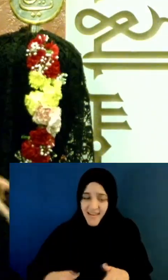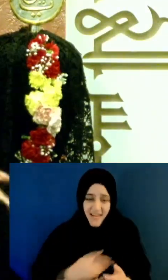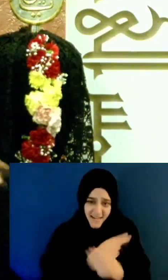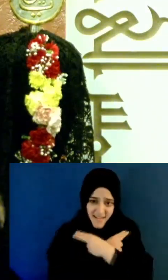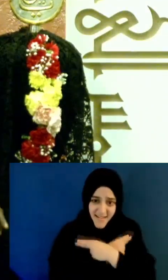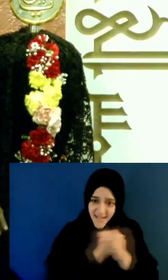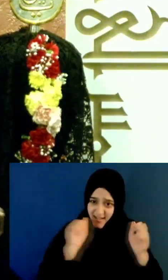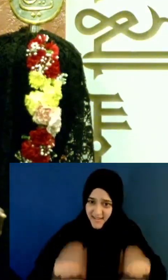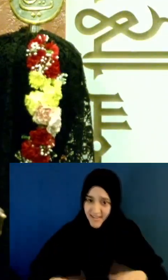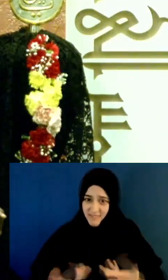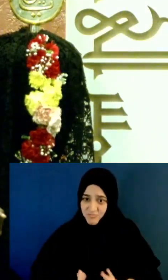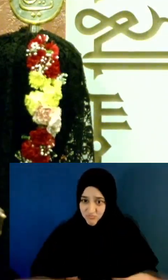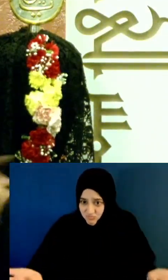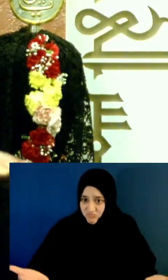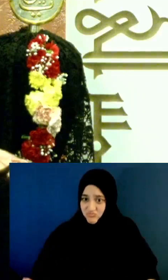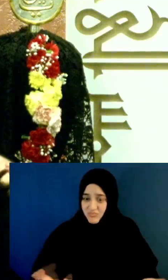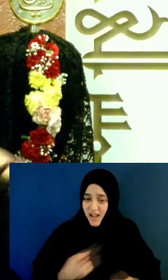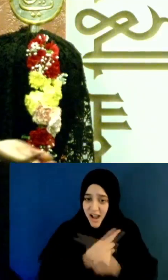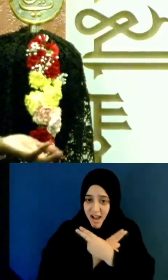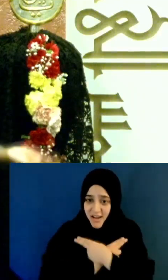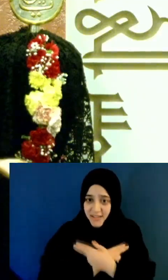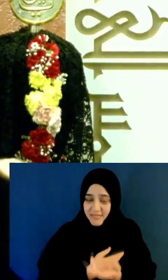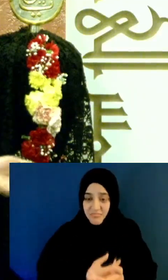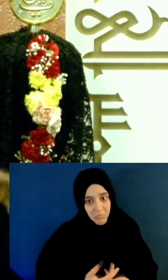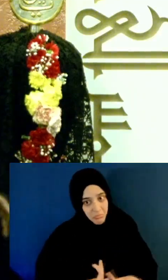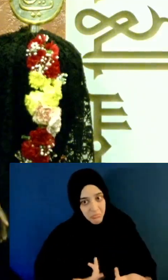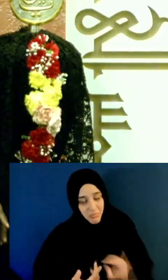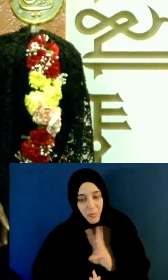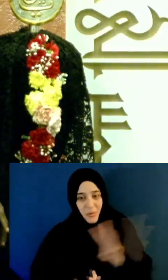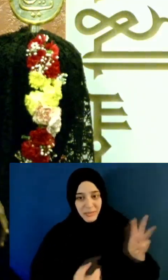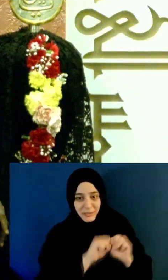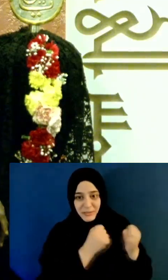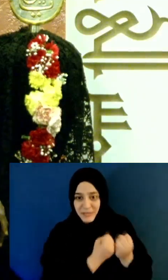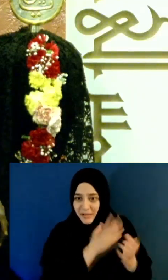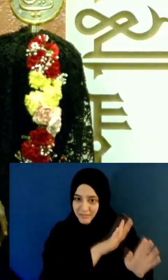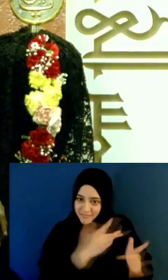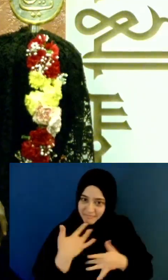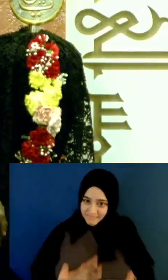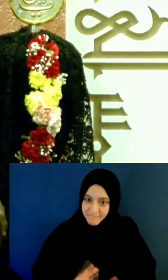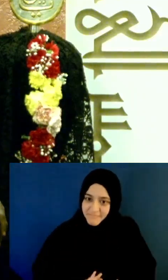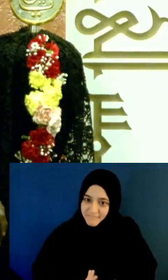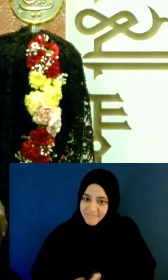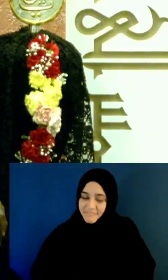You hug. In the Western society, Mark is like that, isn't it, Habibi?